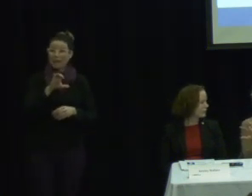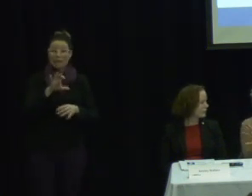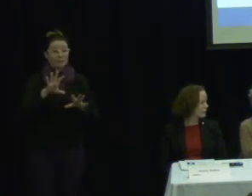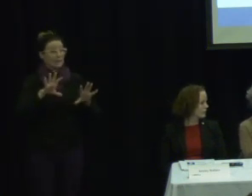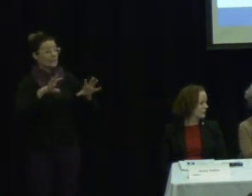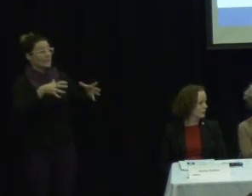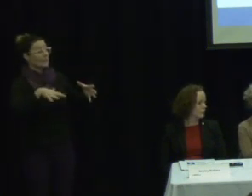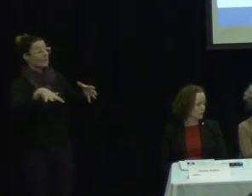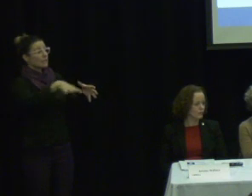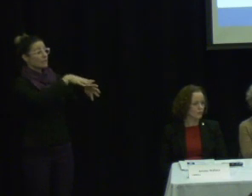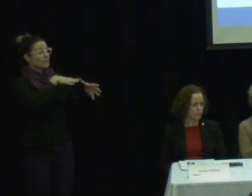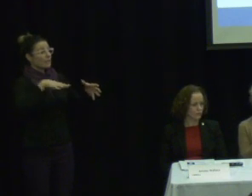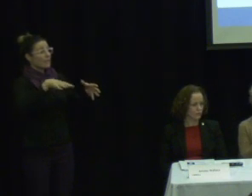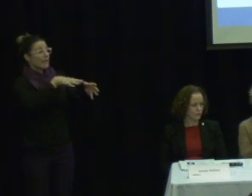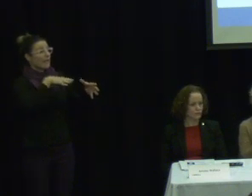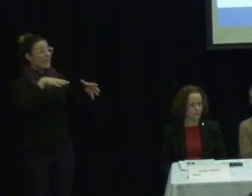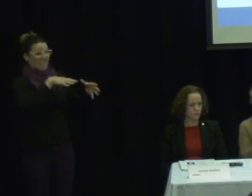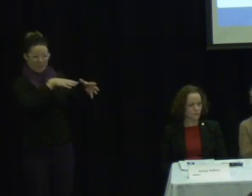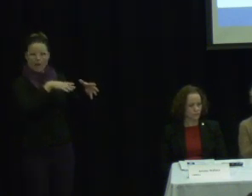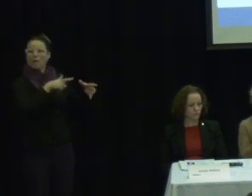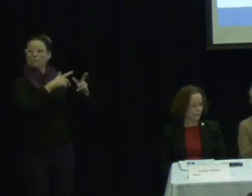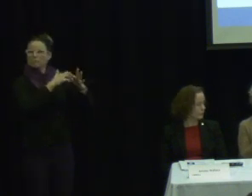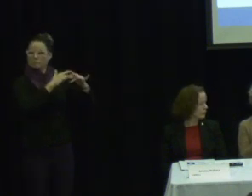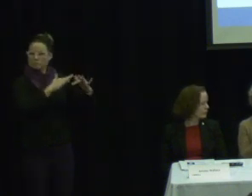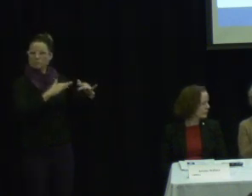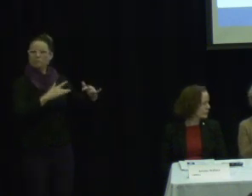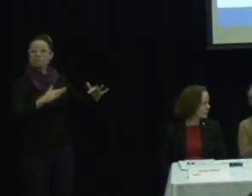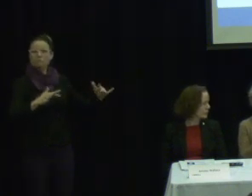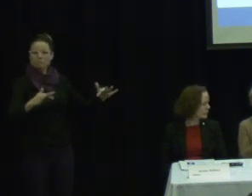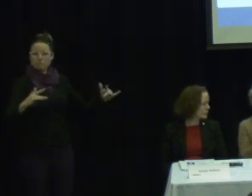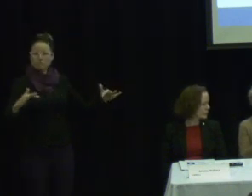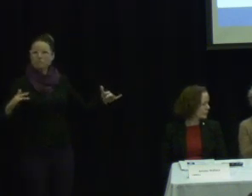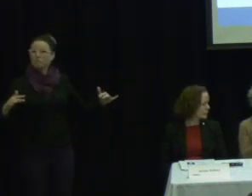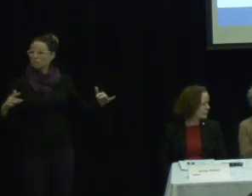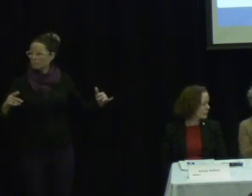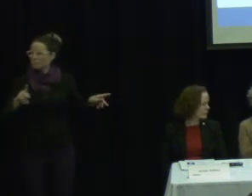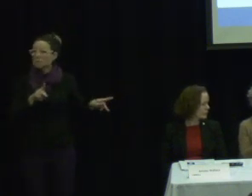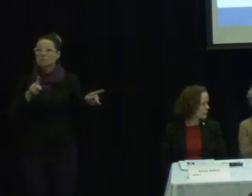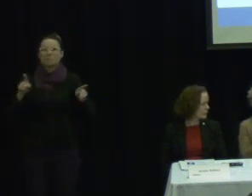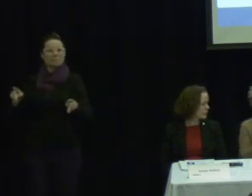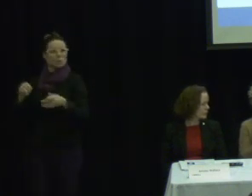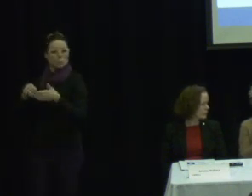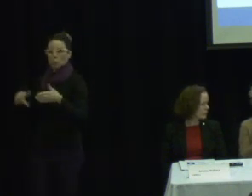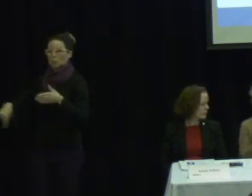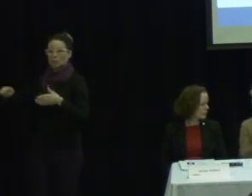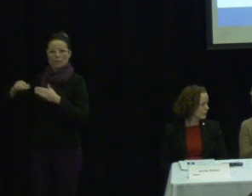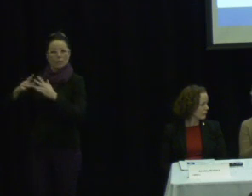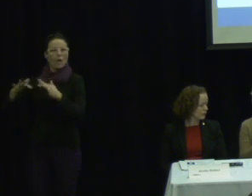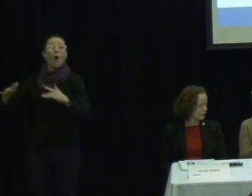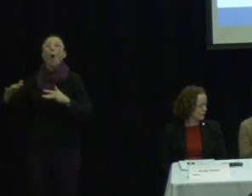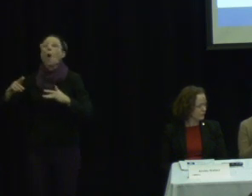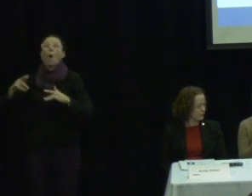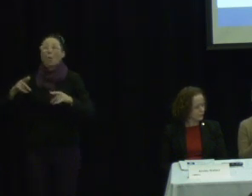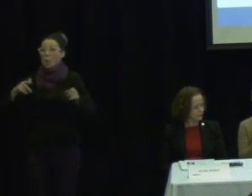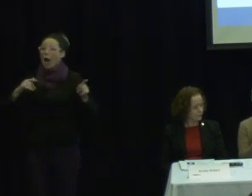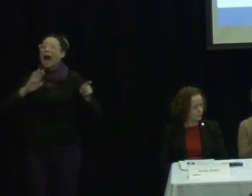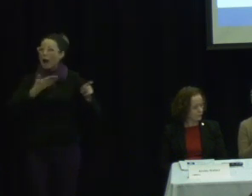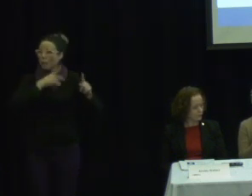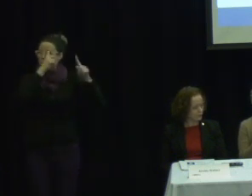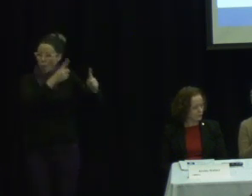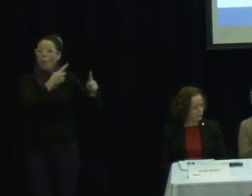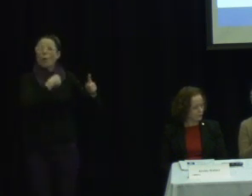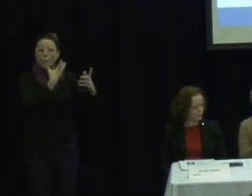closely the makeup of the student body. And this is an absolutely reasonable request, and we are trying.